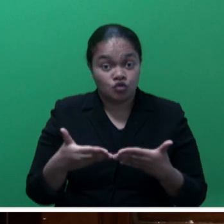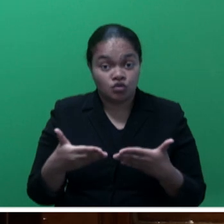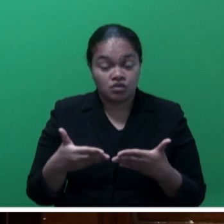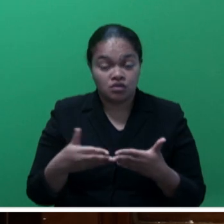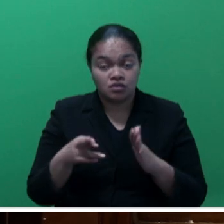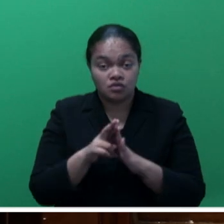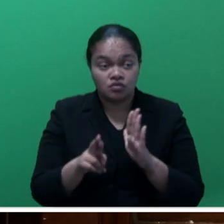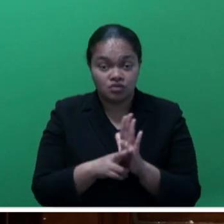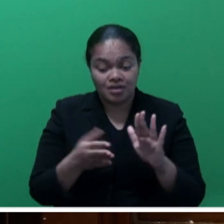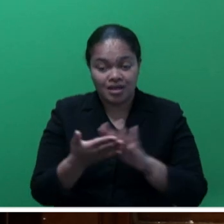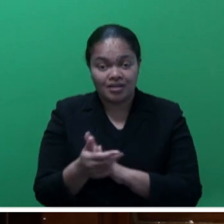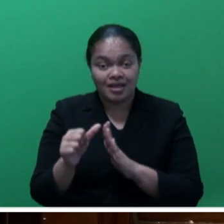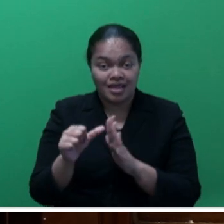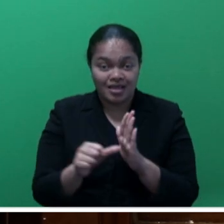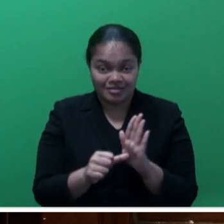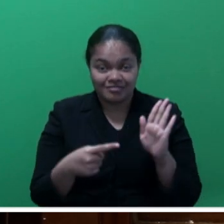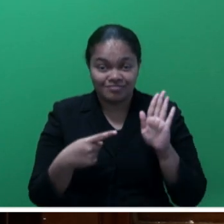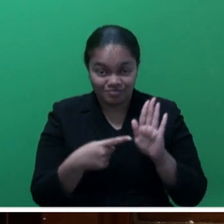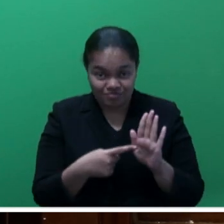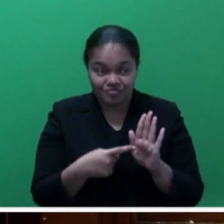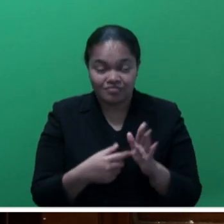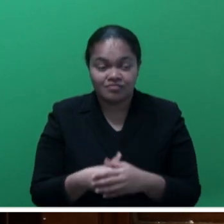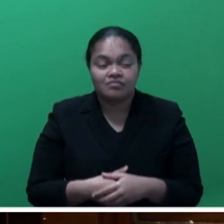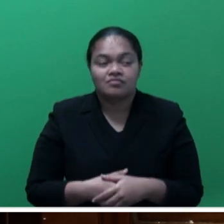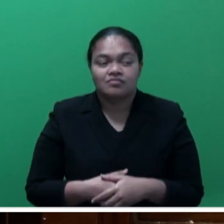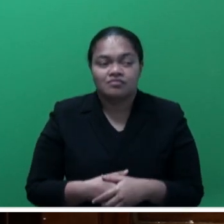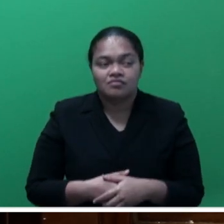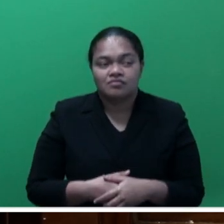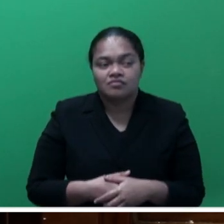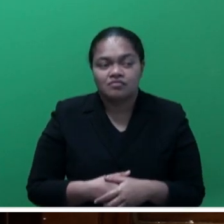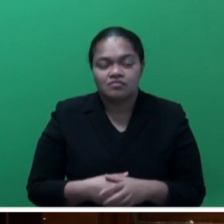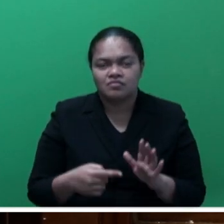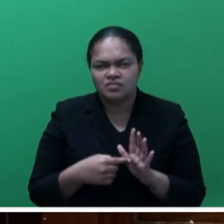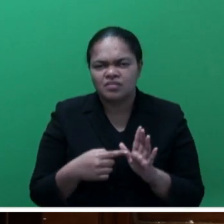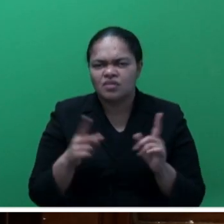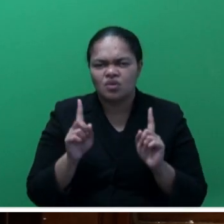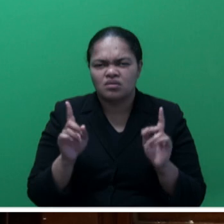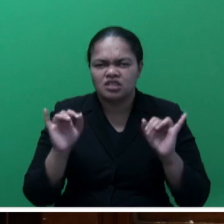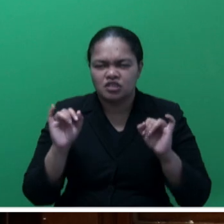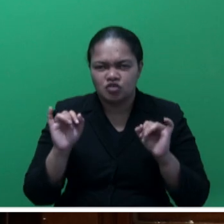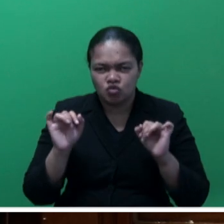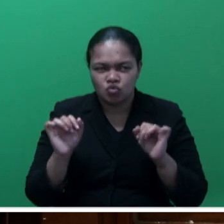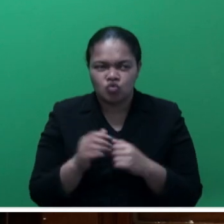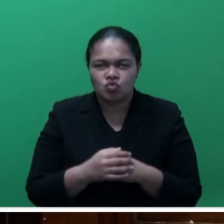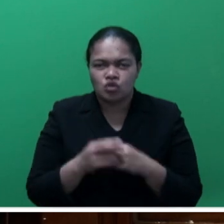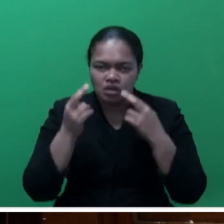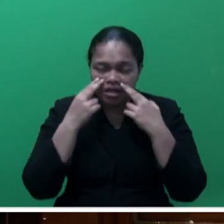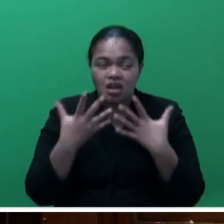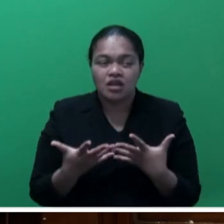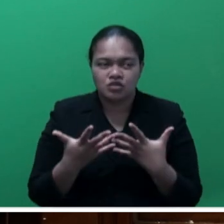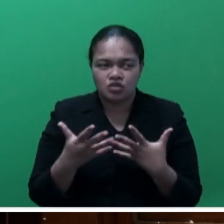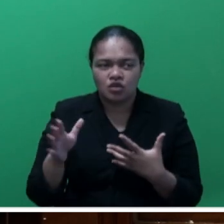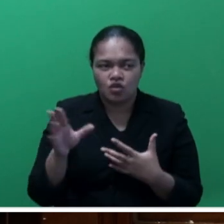the Act, it presents its own problematic issues due to the nature of many